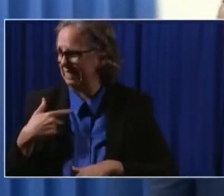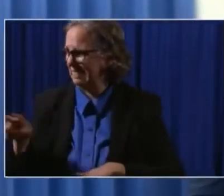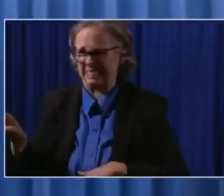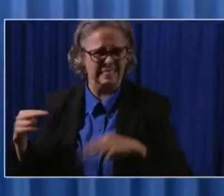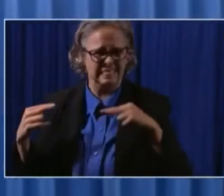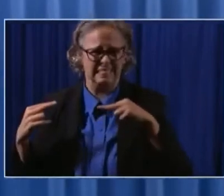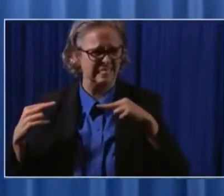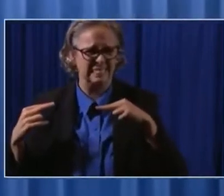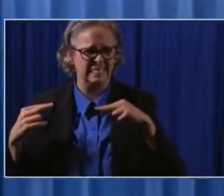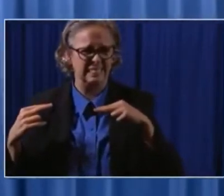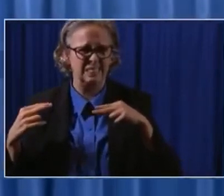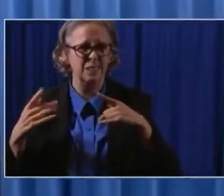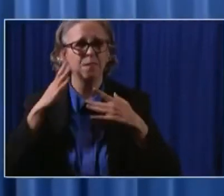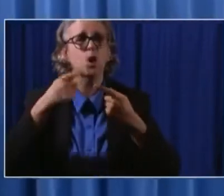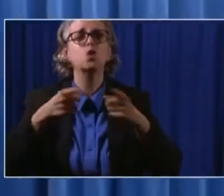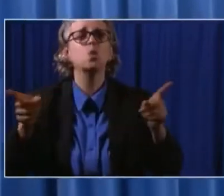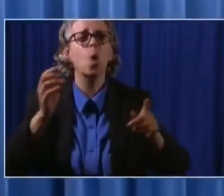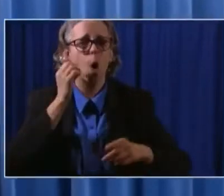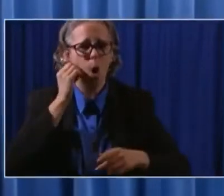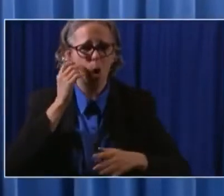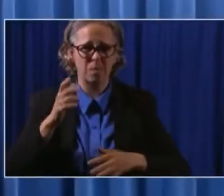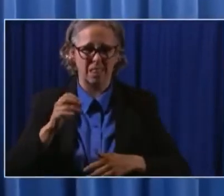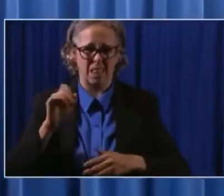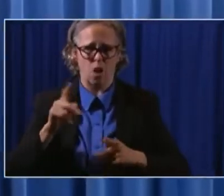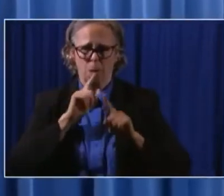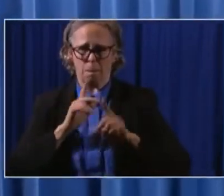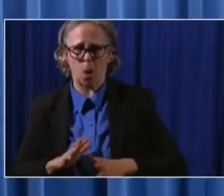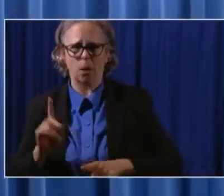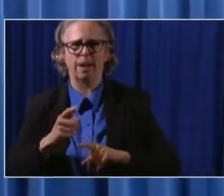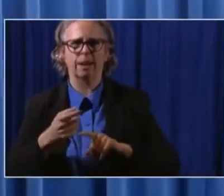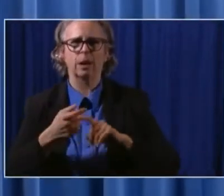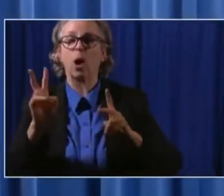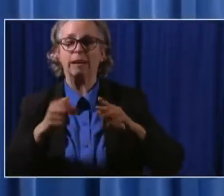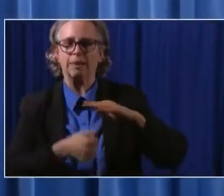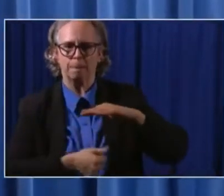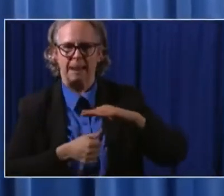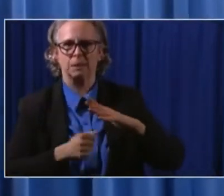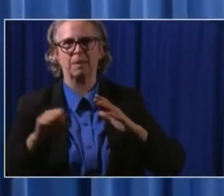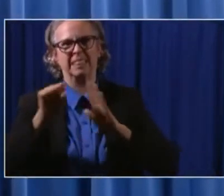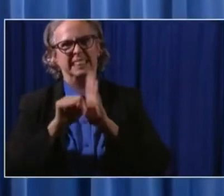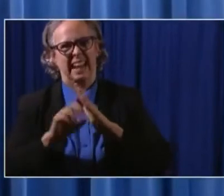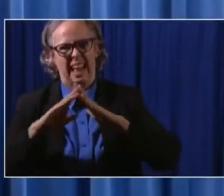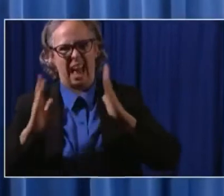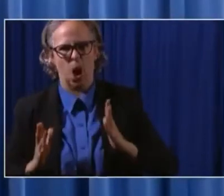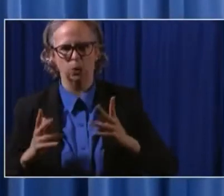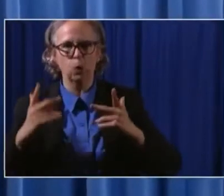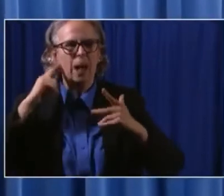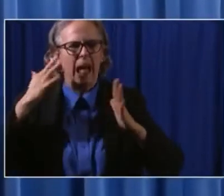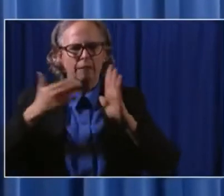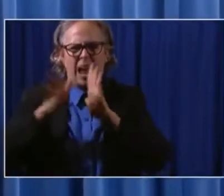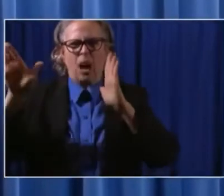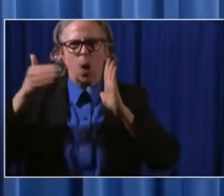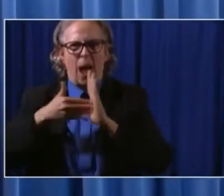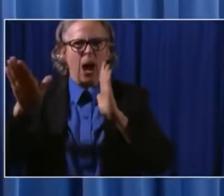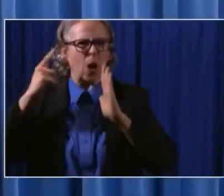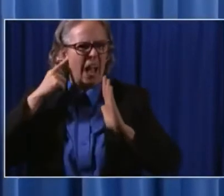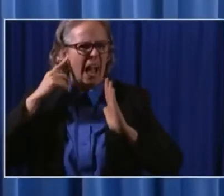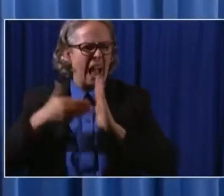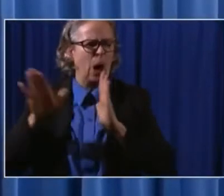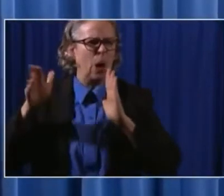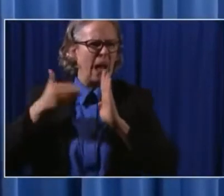you who are at home, they're in the basement of the of the State House, and there's just, that room has a very tough acoustics.